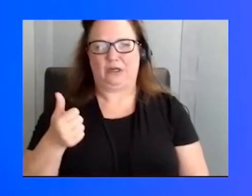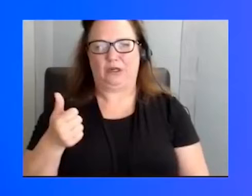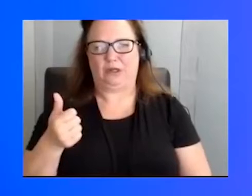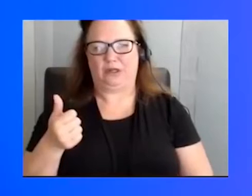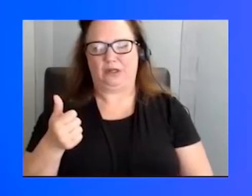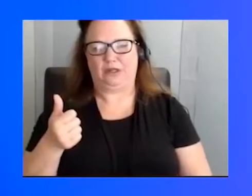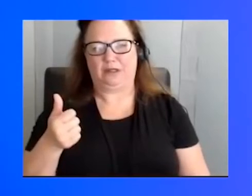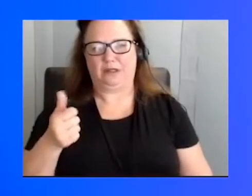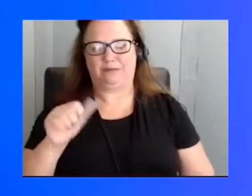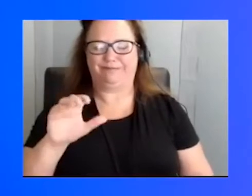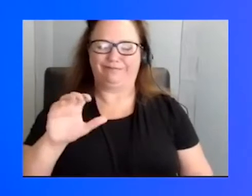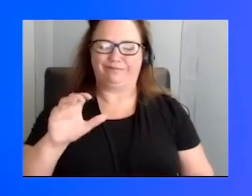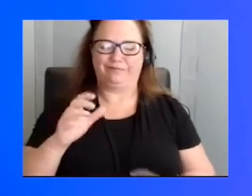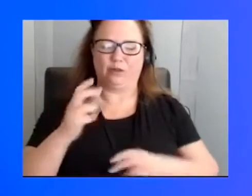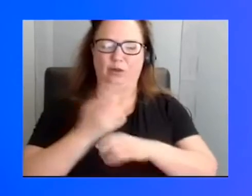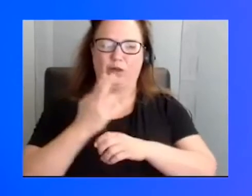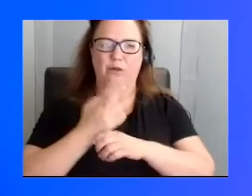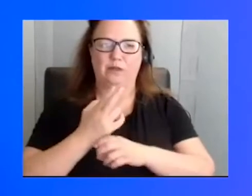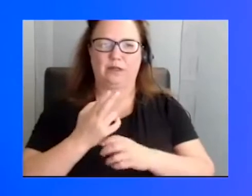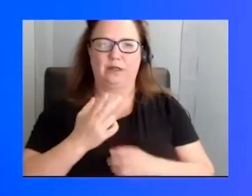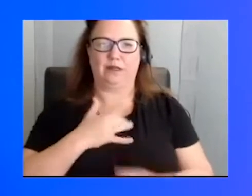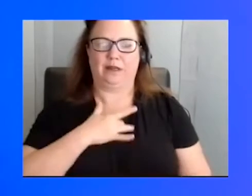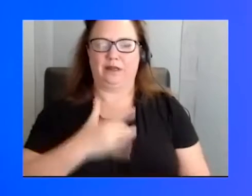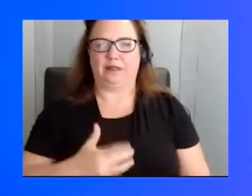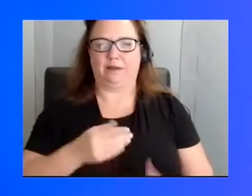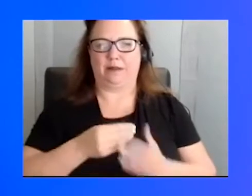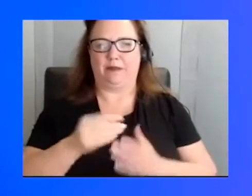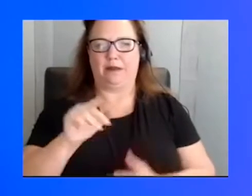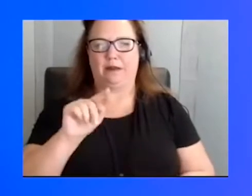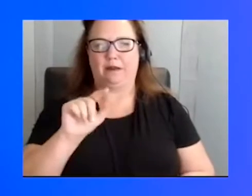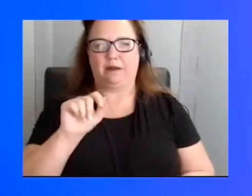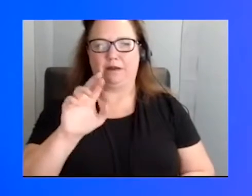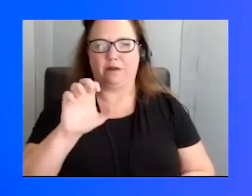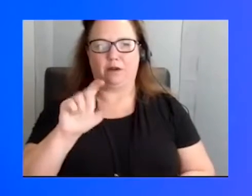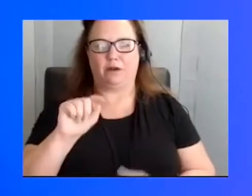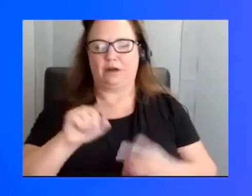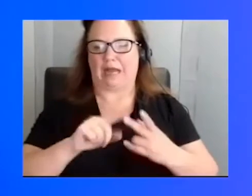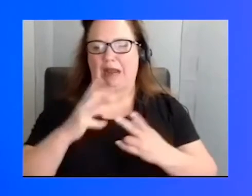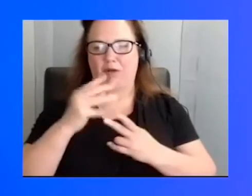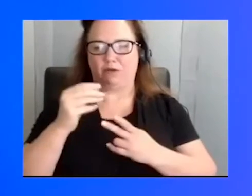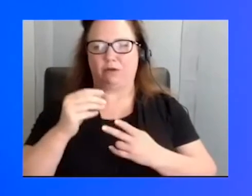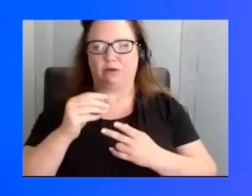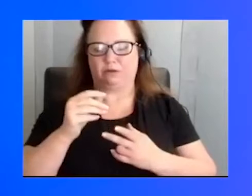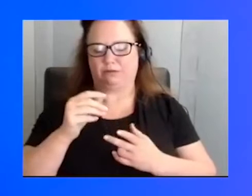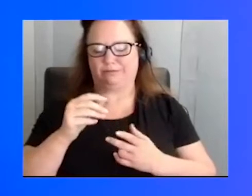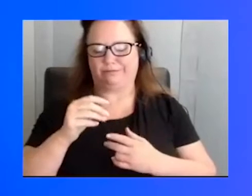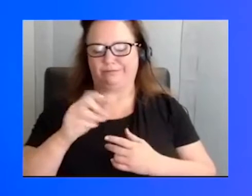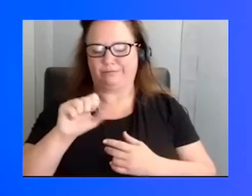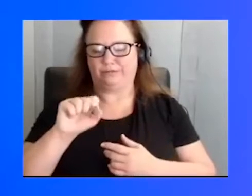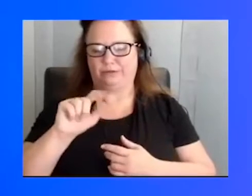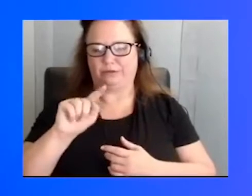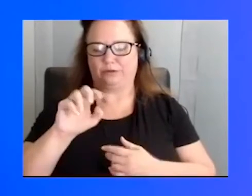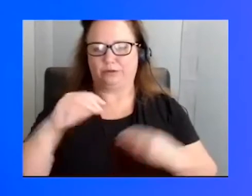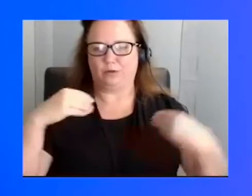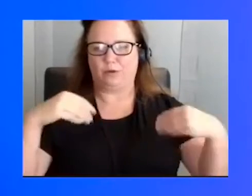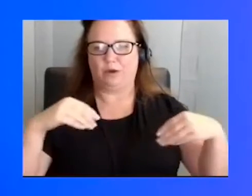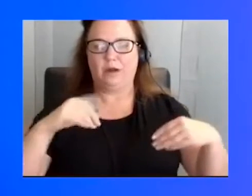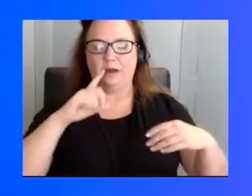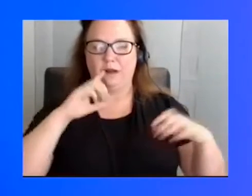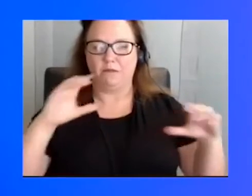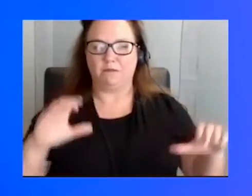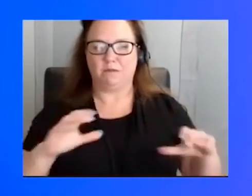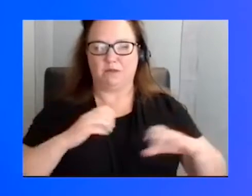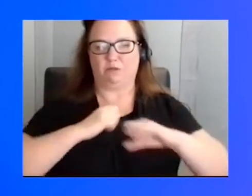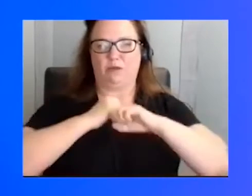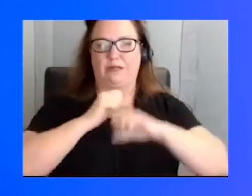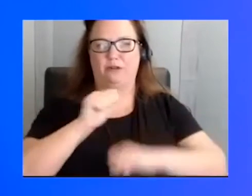compounds that you can use, but usually anything you're going to buy at Target or the hardware store or the outdoor store, it's going to be fine to use. So use that to protect yourself against ticks